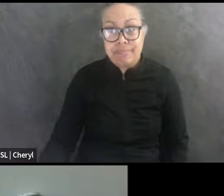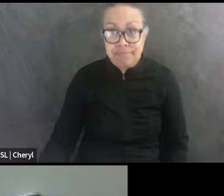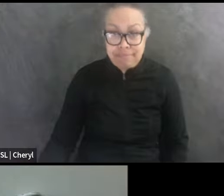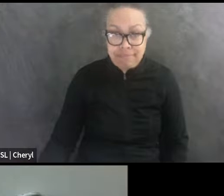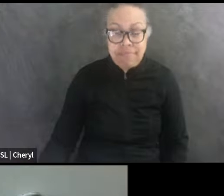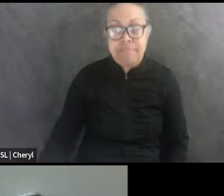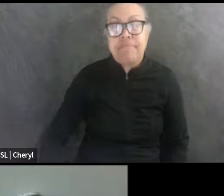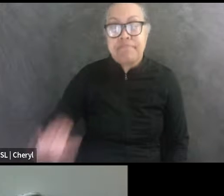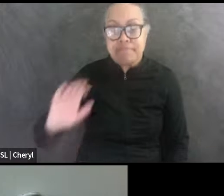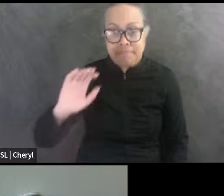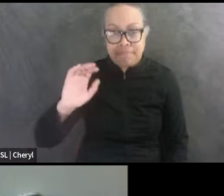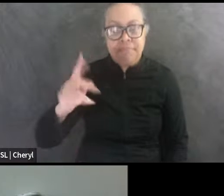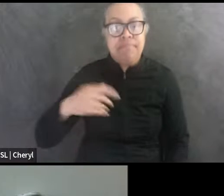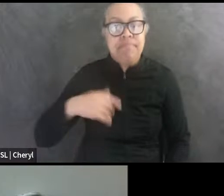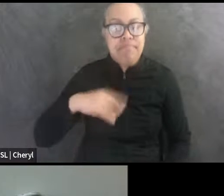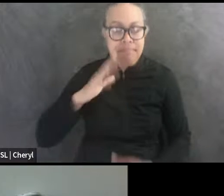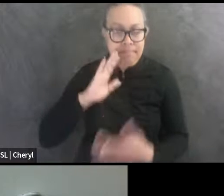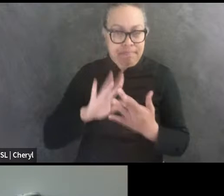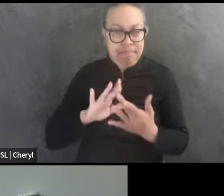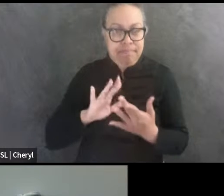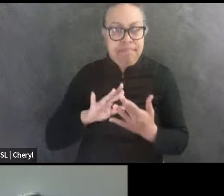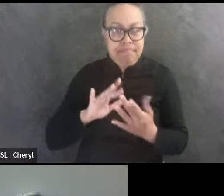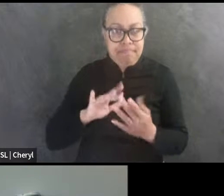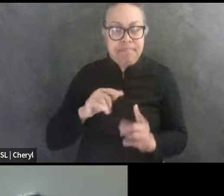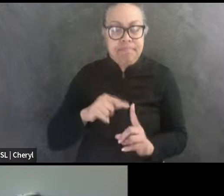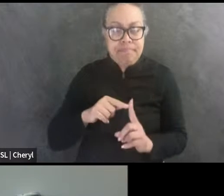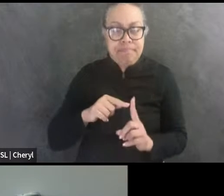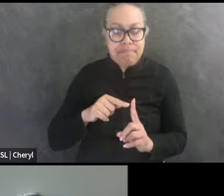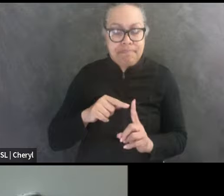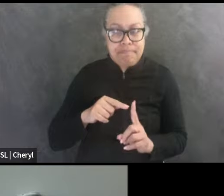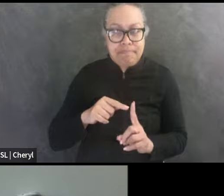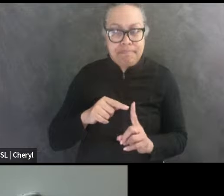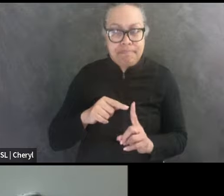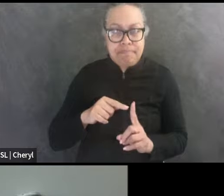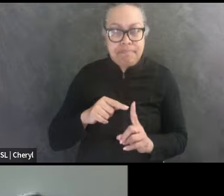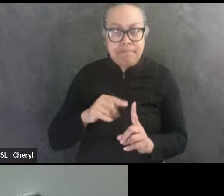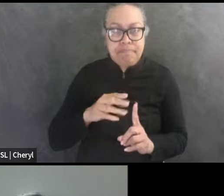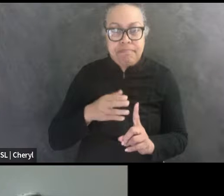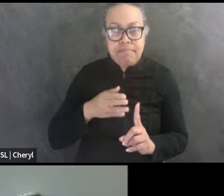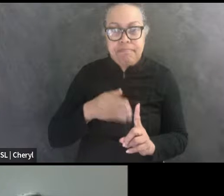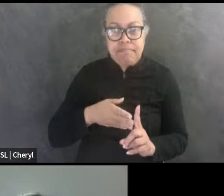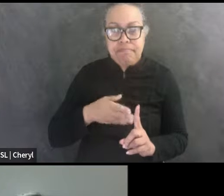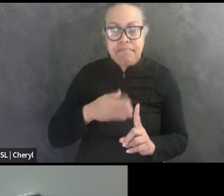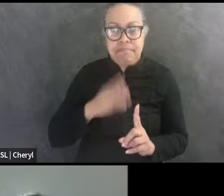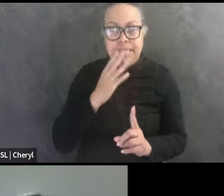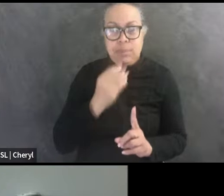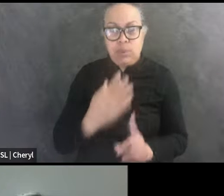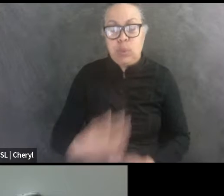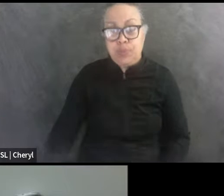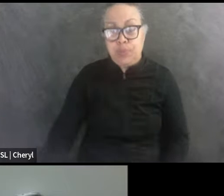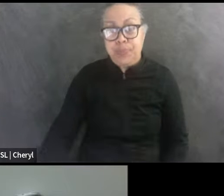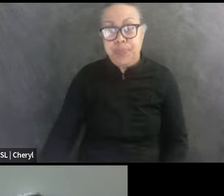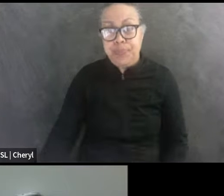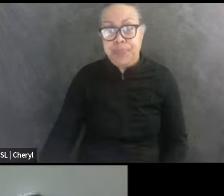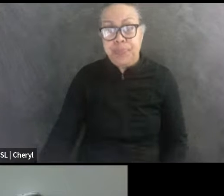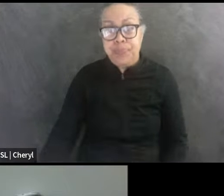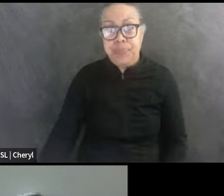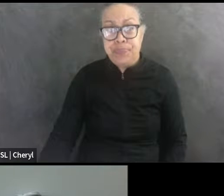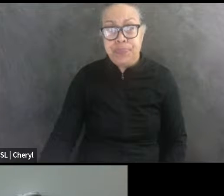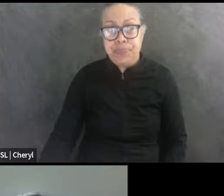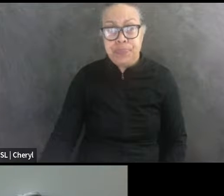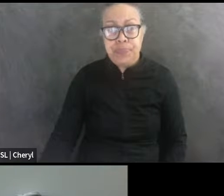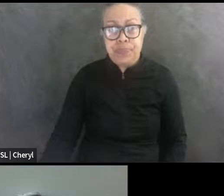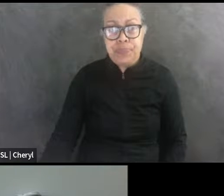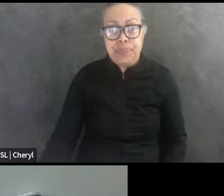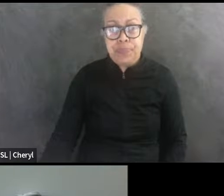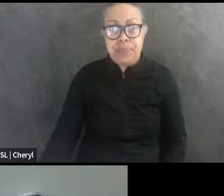reach out to them and just let them know. Let's see if I can